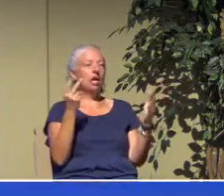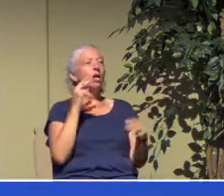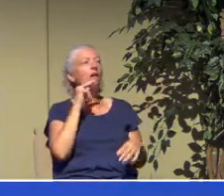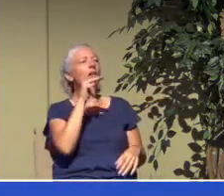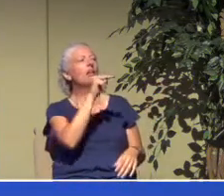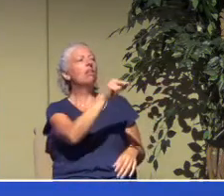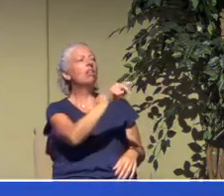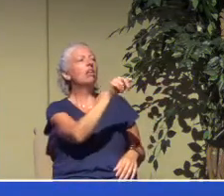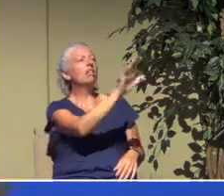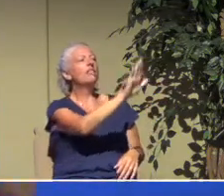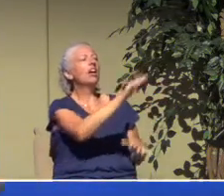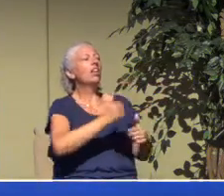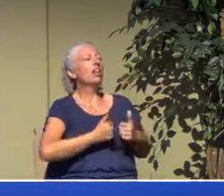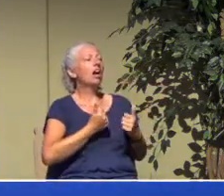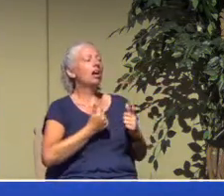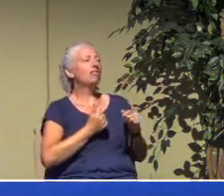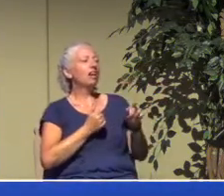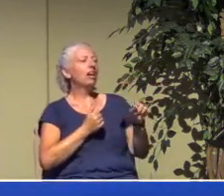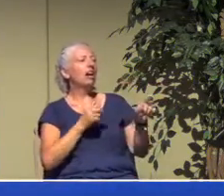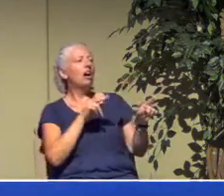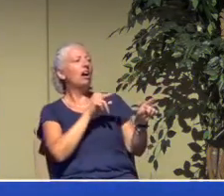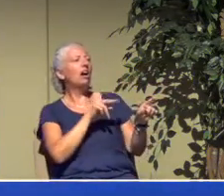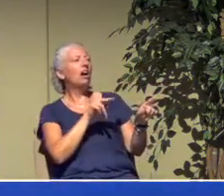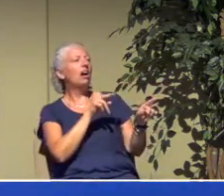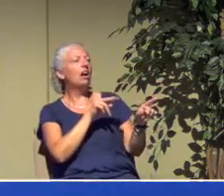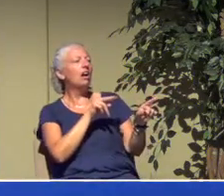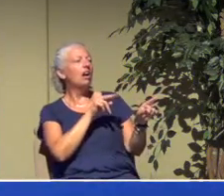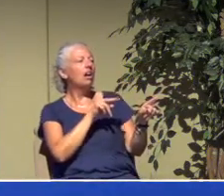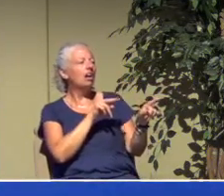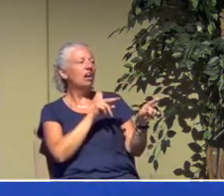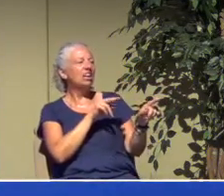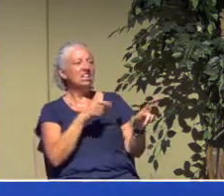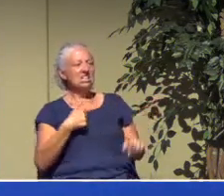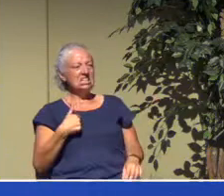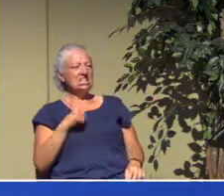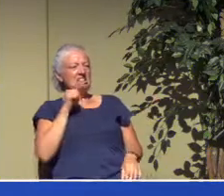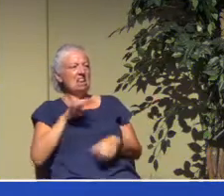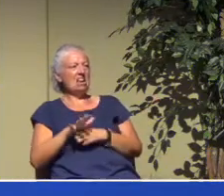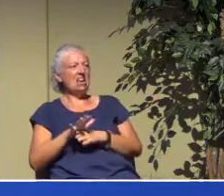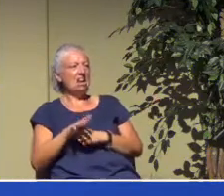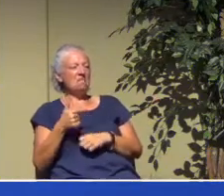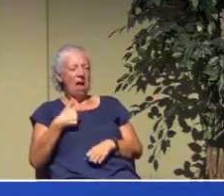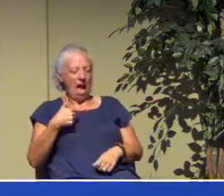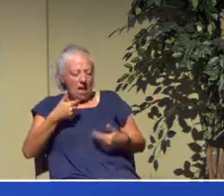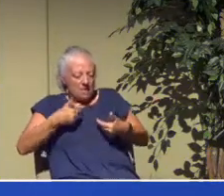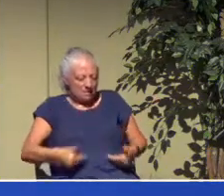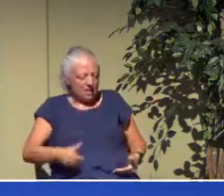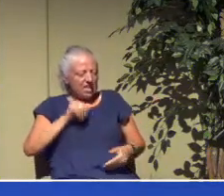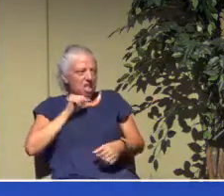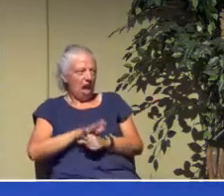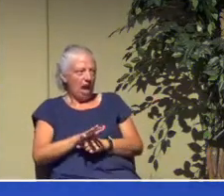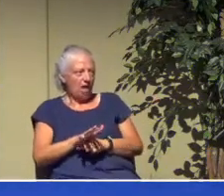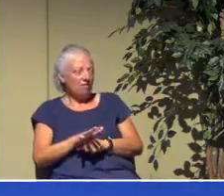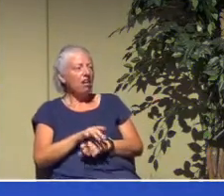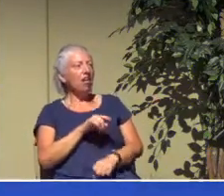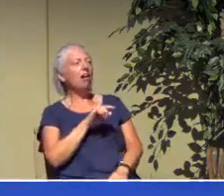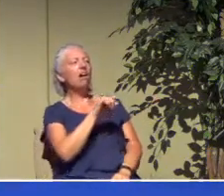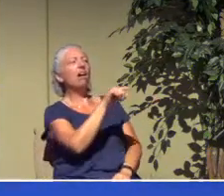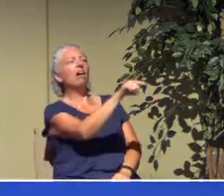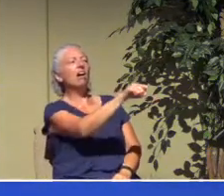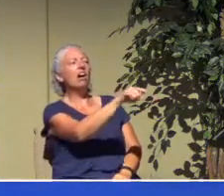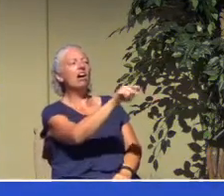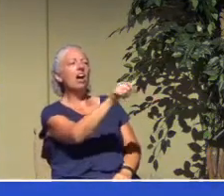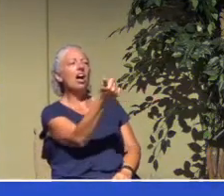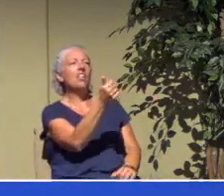people's lives, and we're always in a perpetual state of saying, oh, I don't have enough, or I'm not enough. Because look at the people